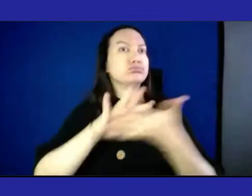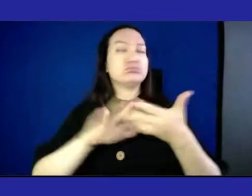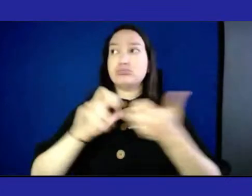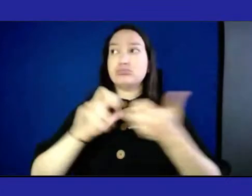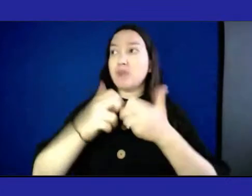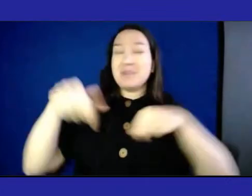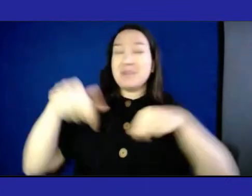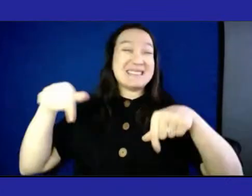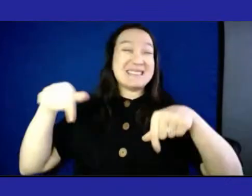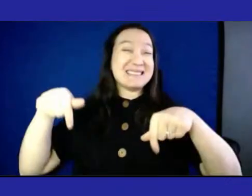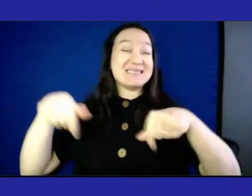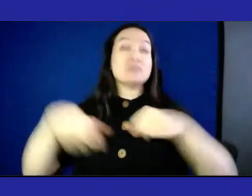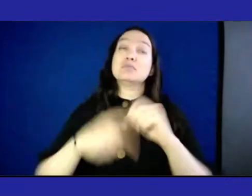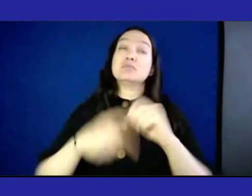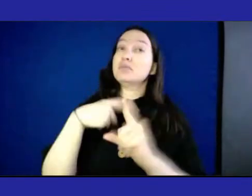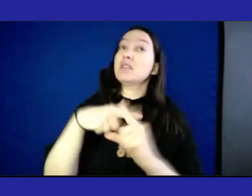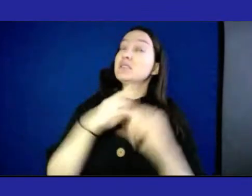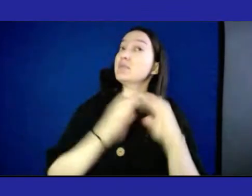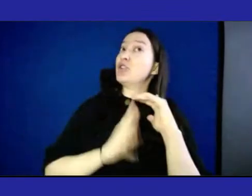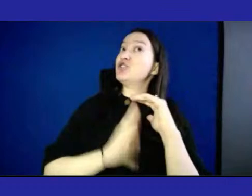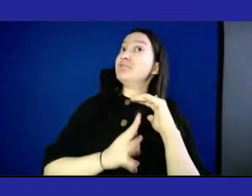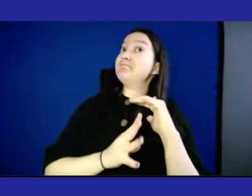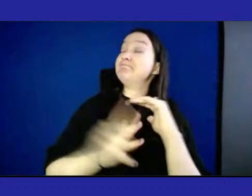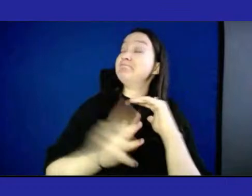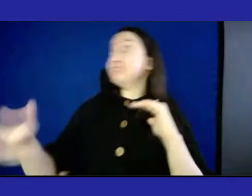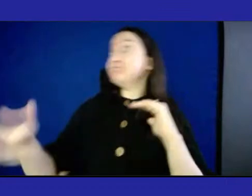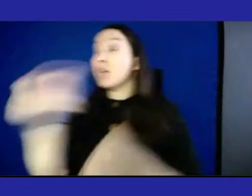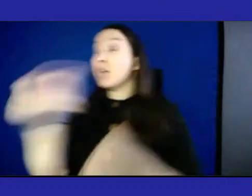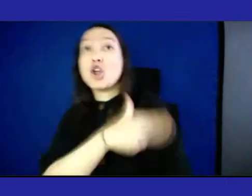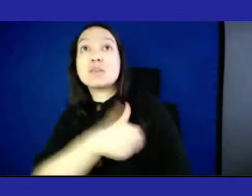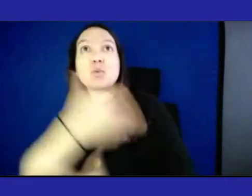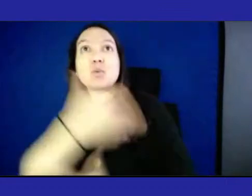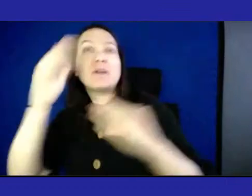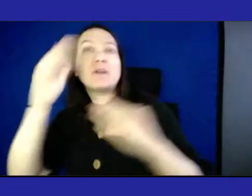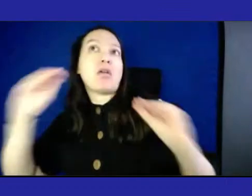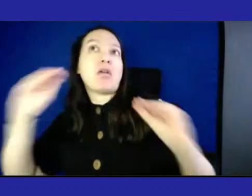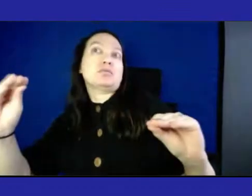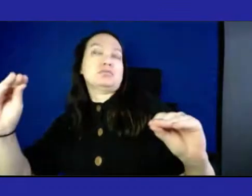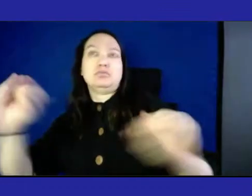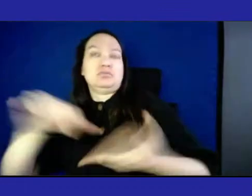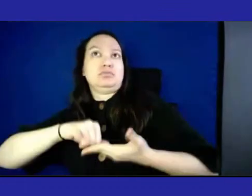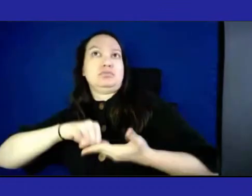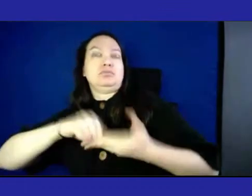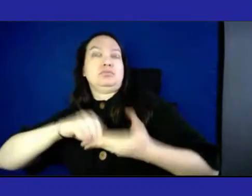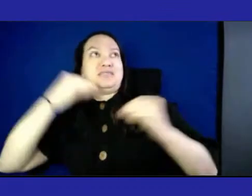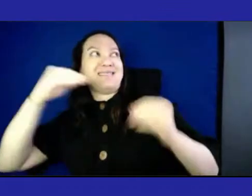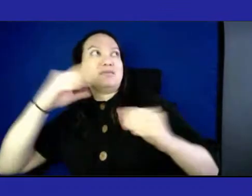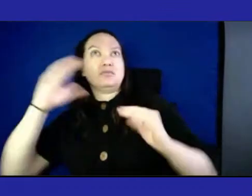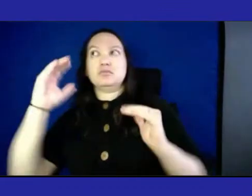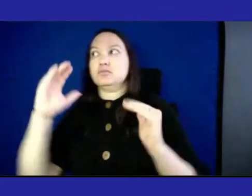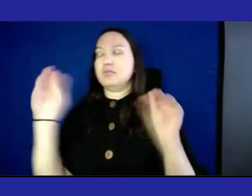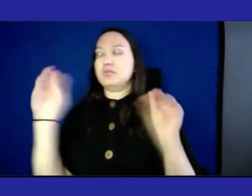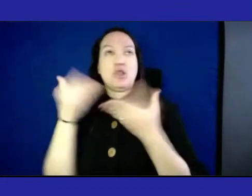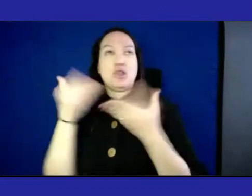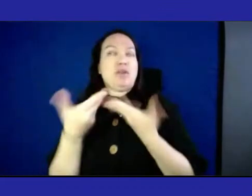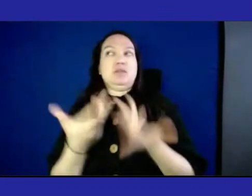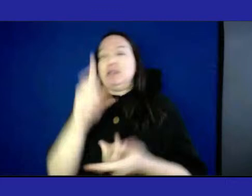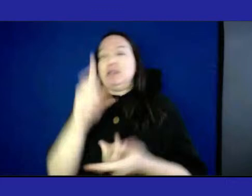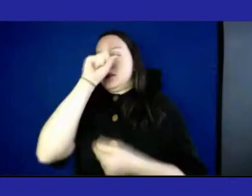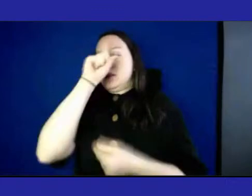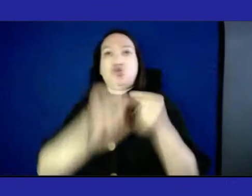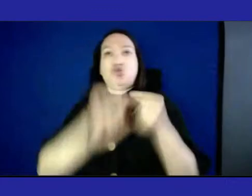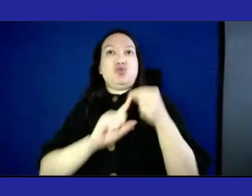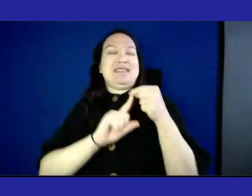including immigration. Nobody else has that. Nobody else has anything near that. But I think of it as a unique New